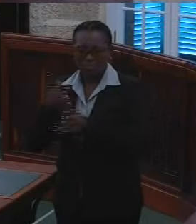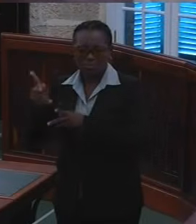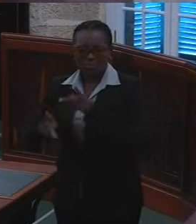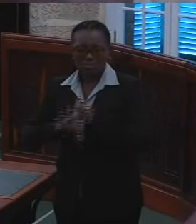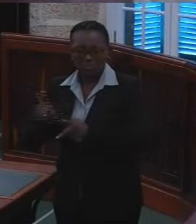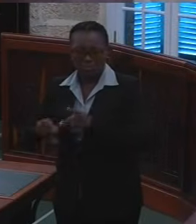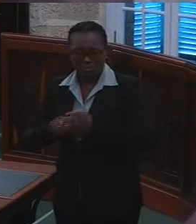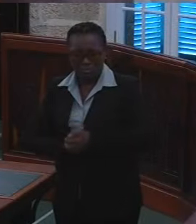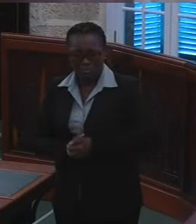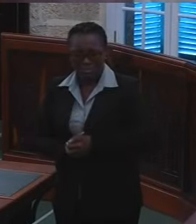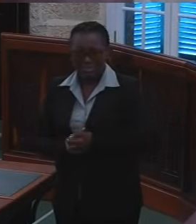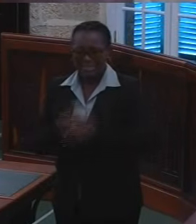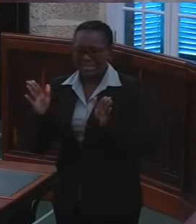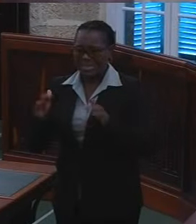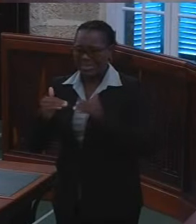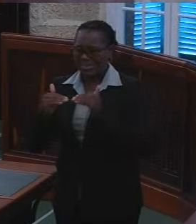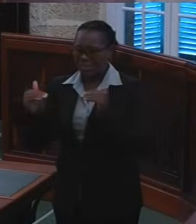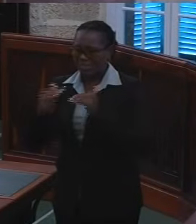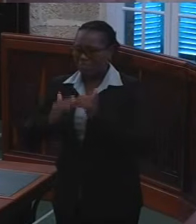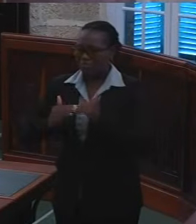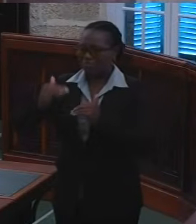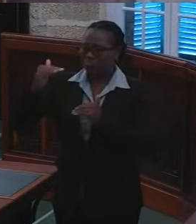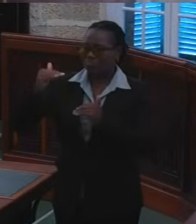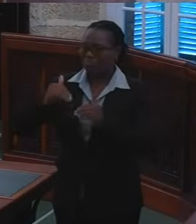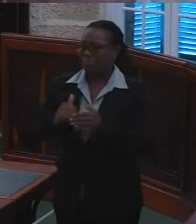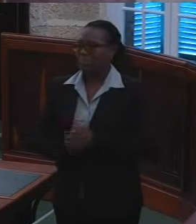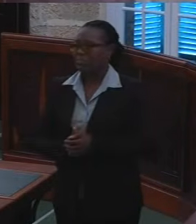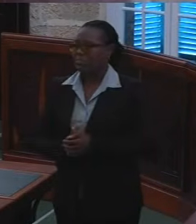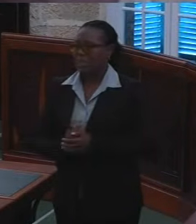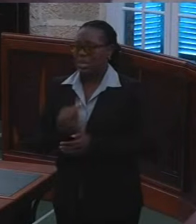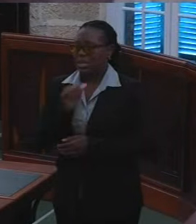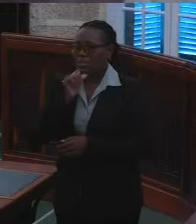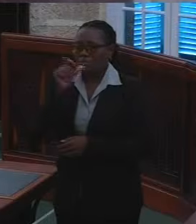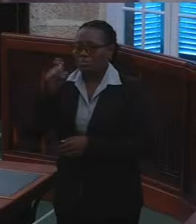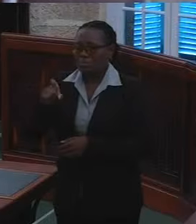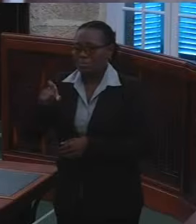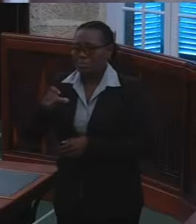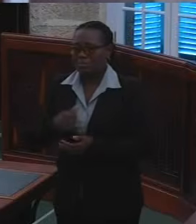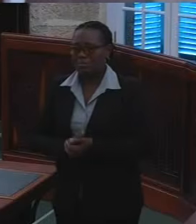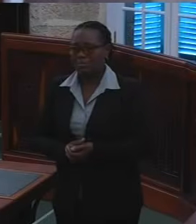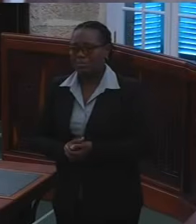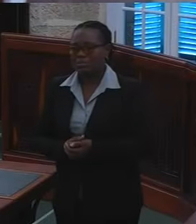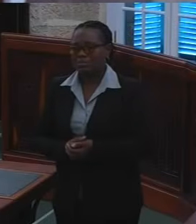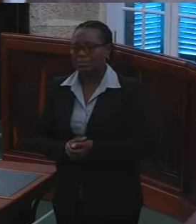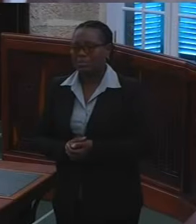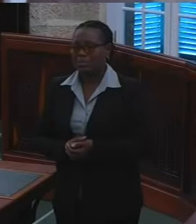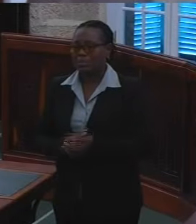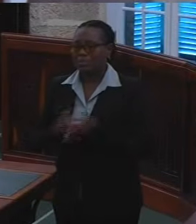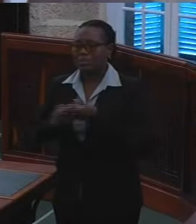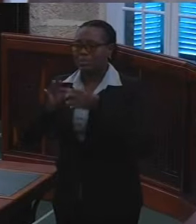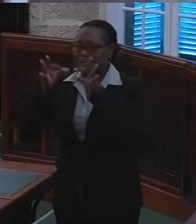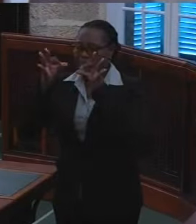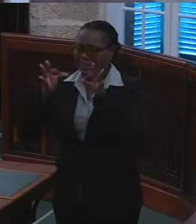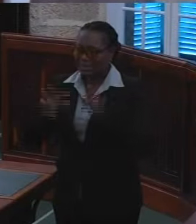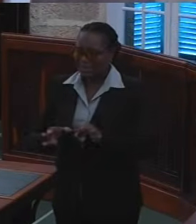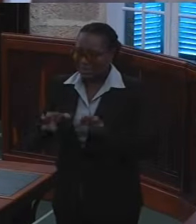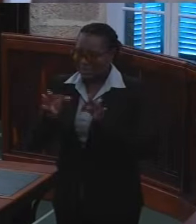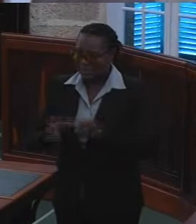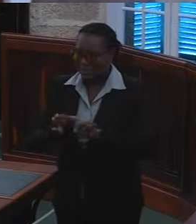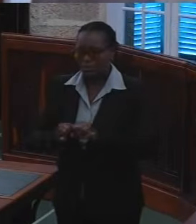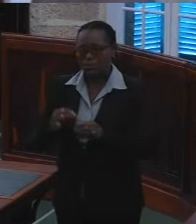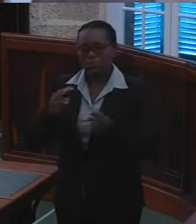it is above that which it really should be. And we have said, made a determination with the Ministry of Health, of